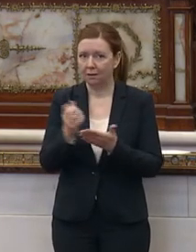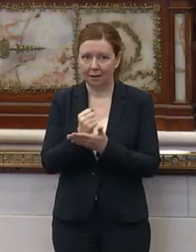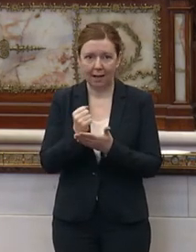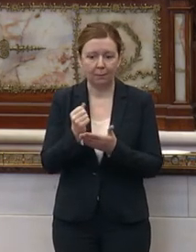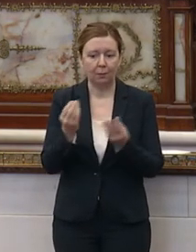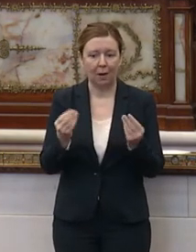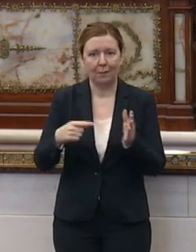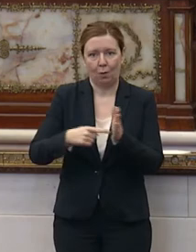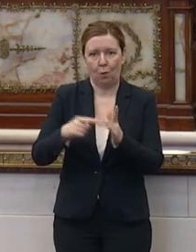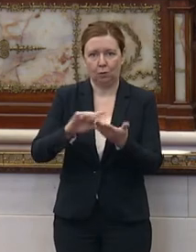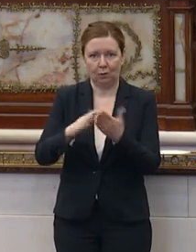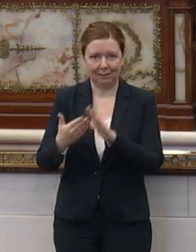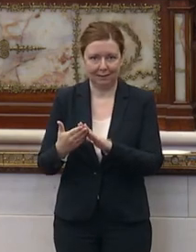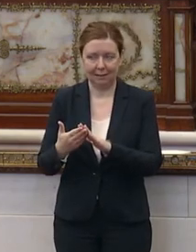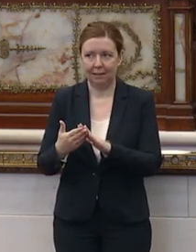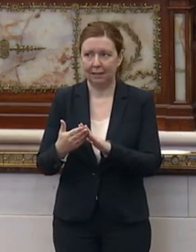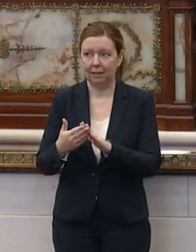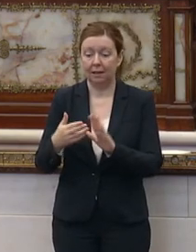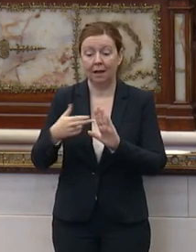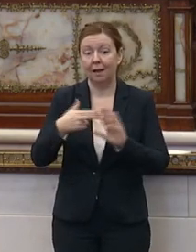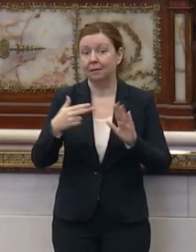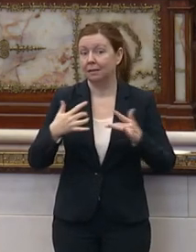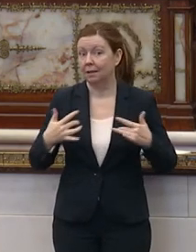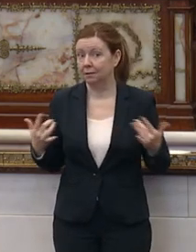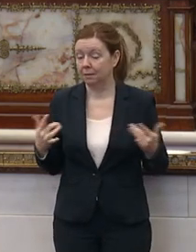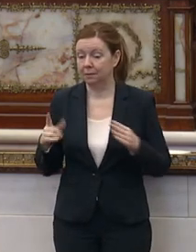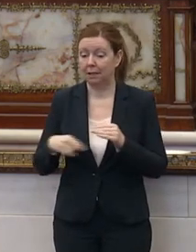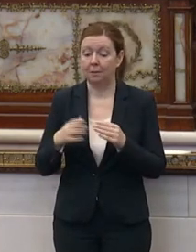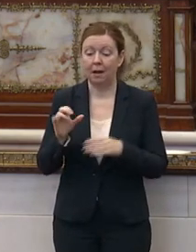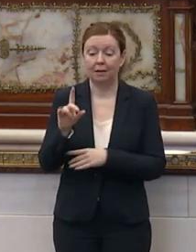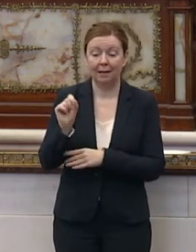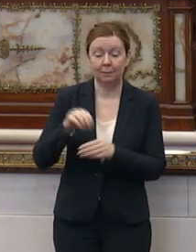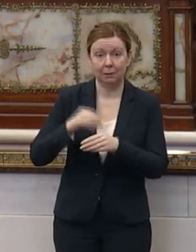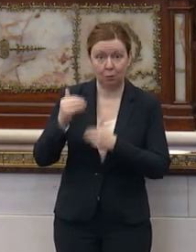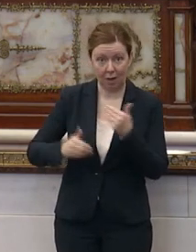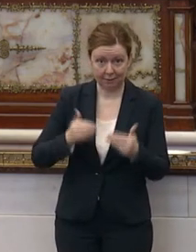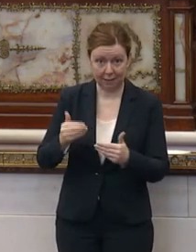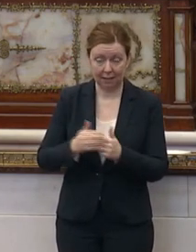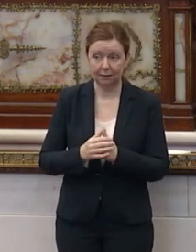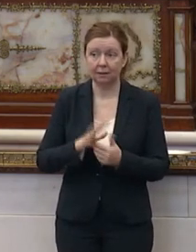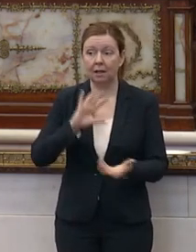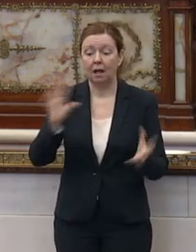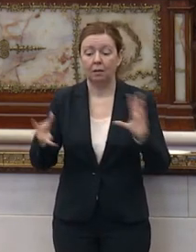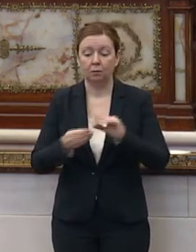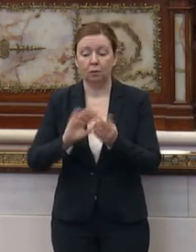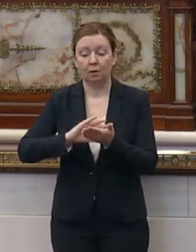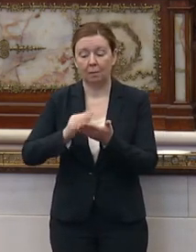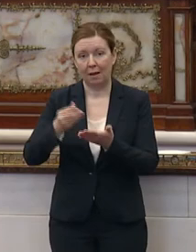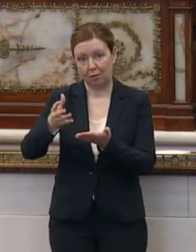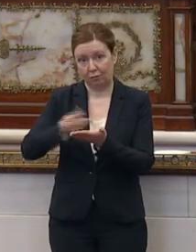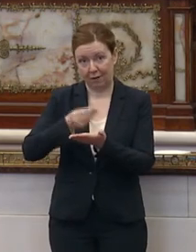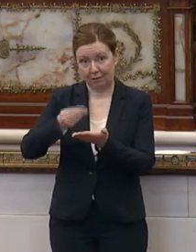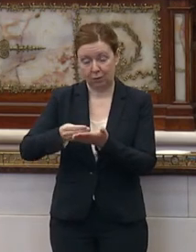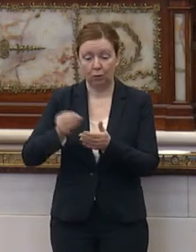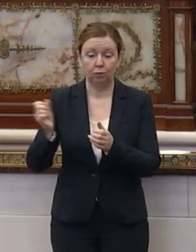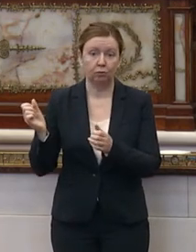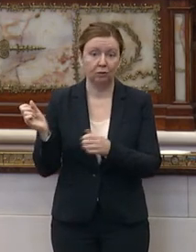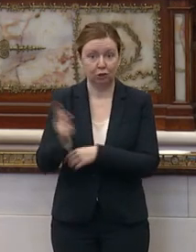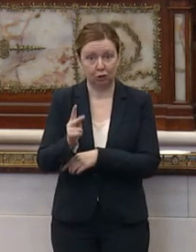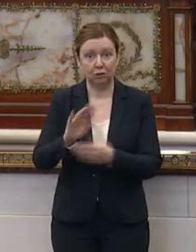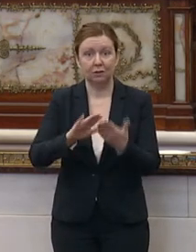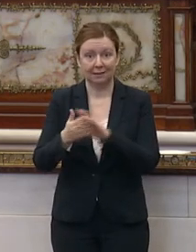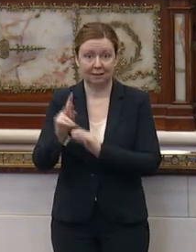property owed to the city, a status update regarding claims in process, and the total amount of revenue returned to the City